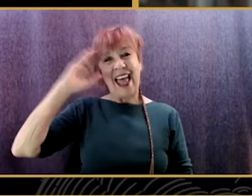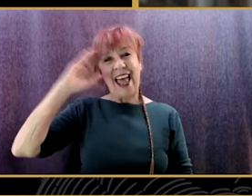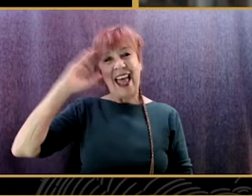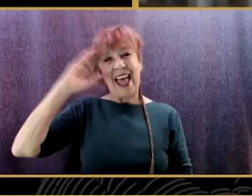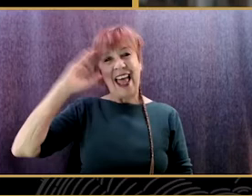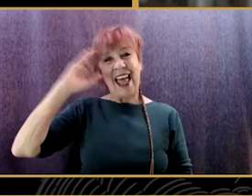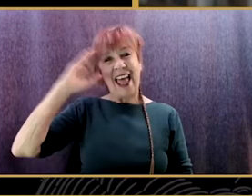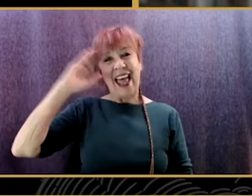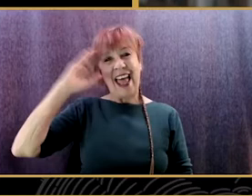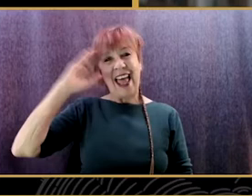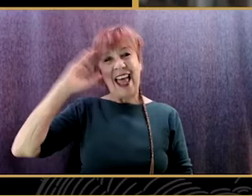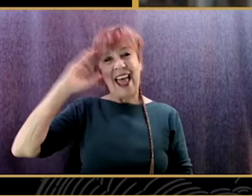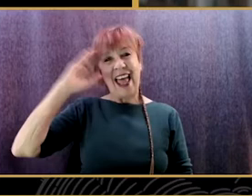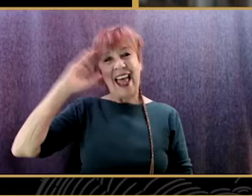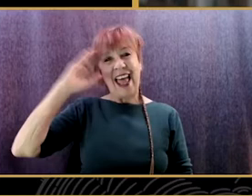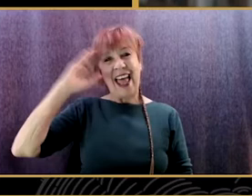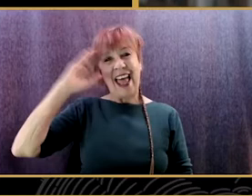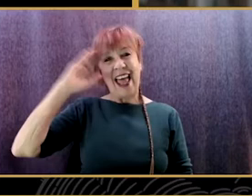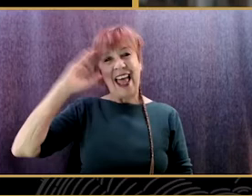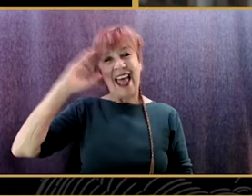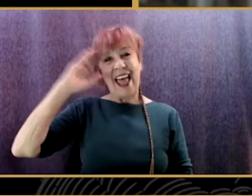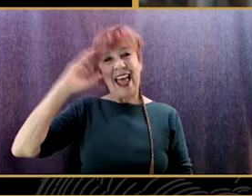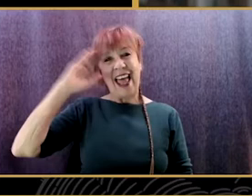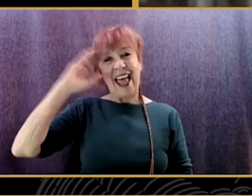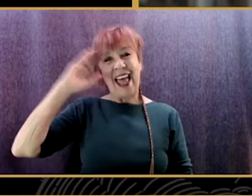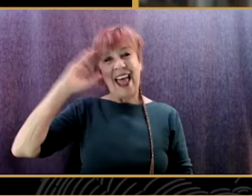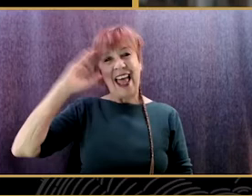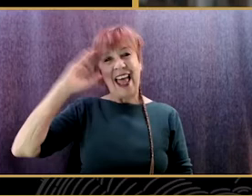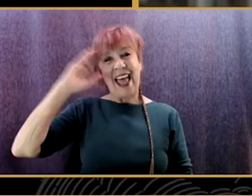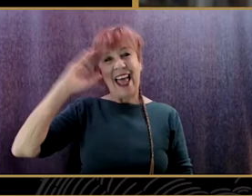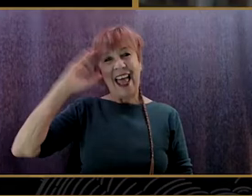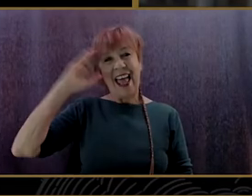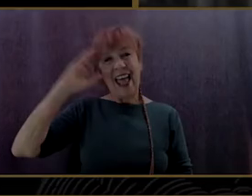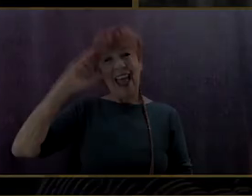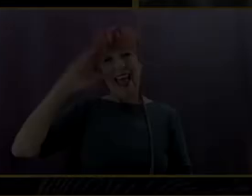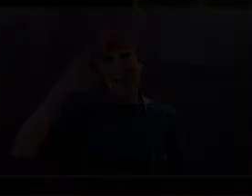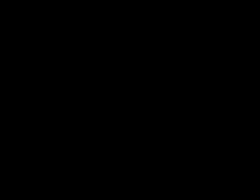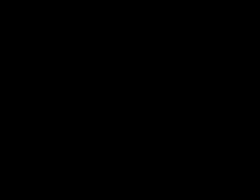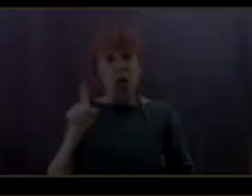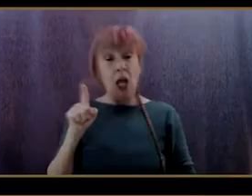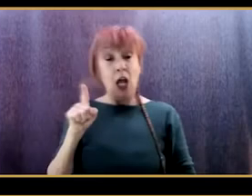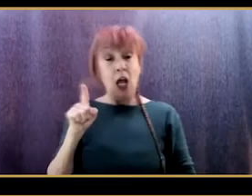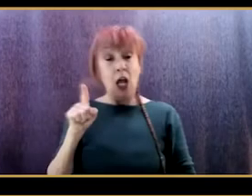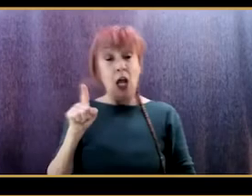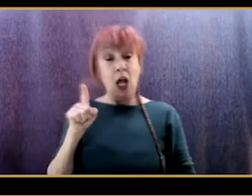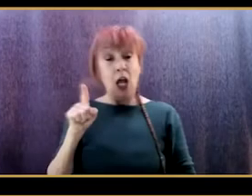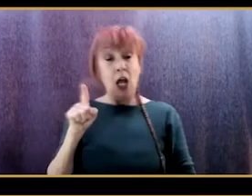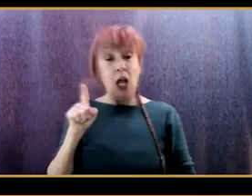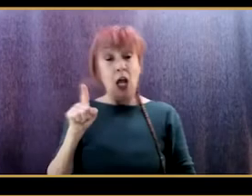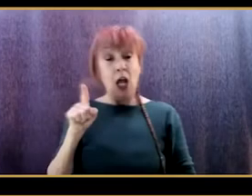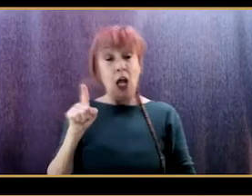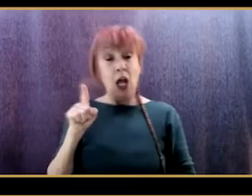This central video window gives way at times to various graphic layouts set against the starry background. Headshot